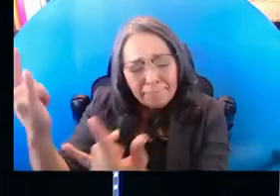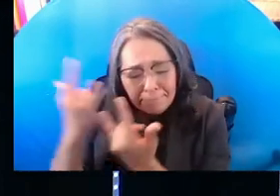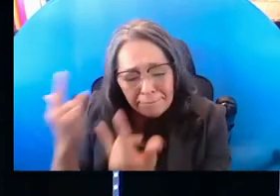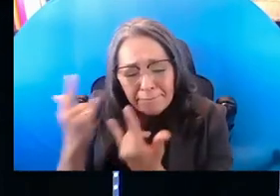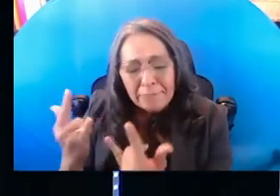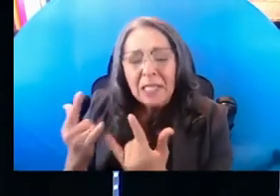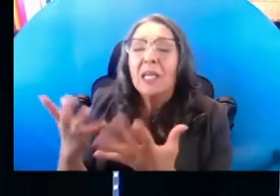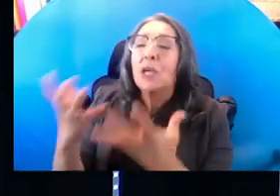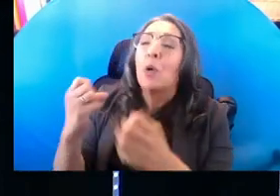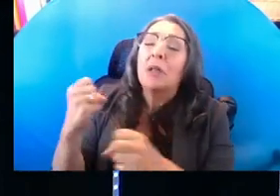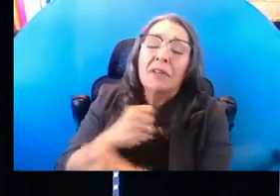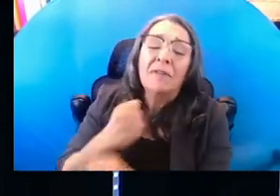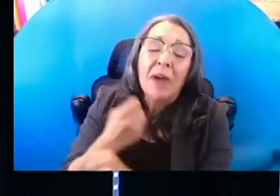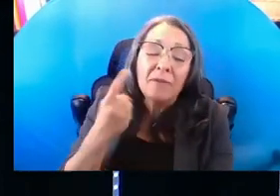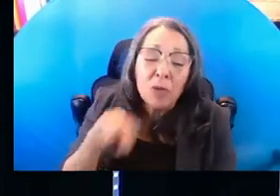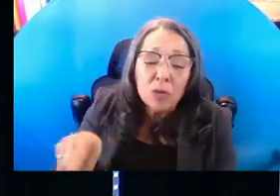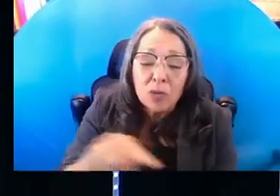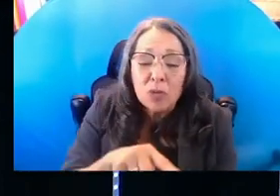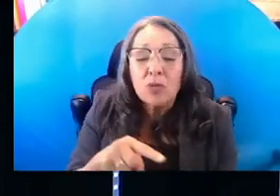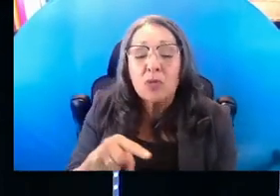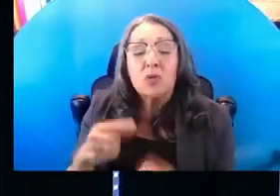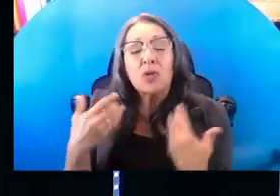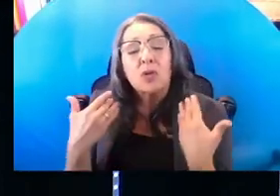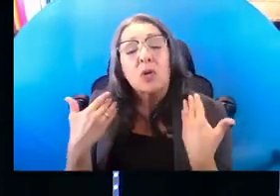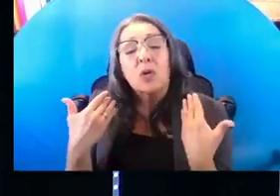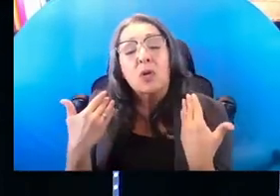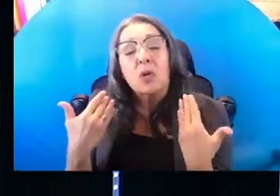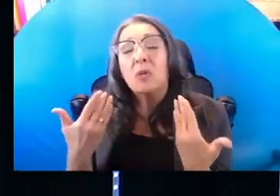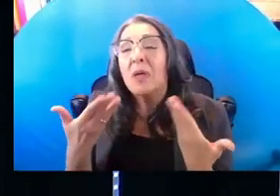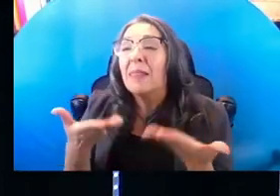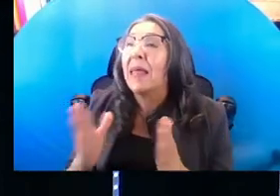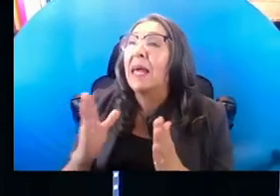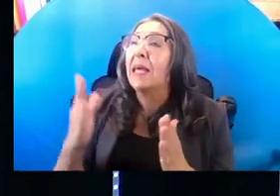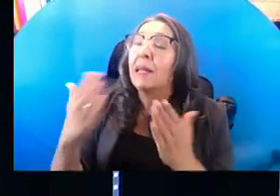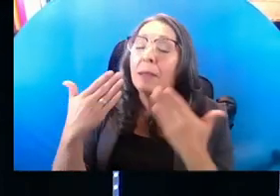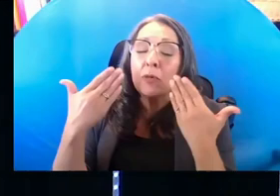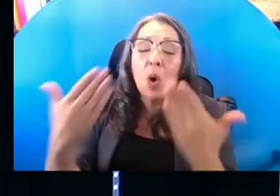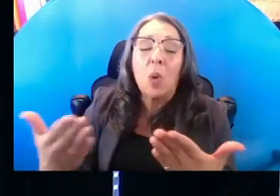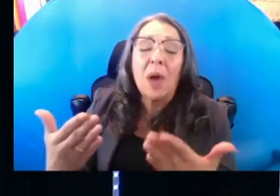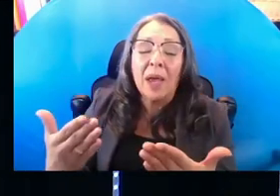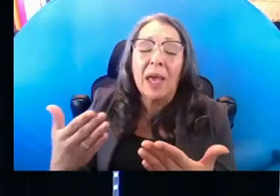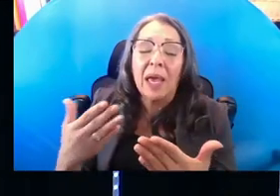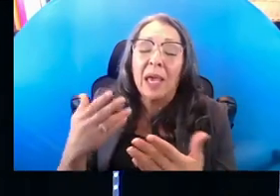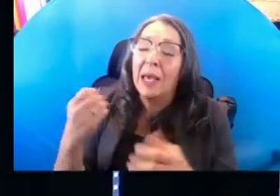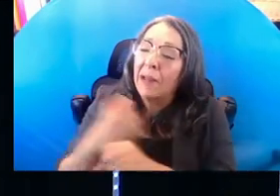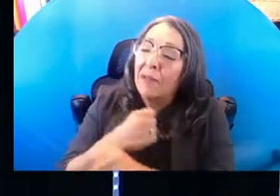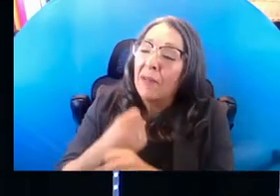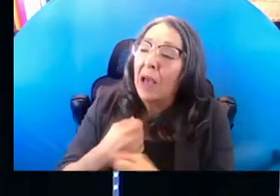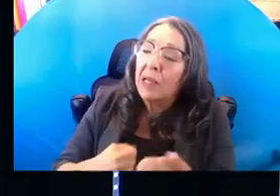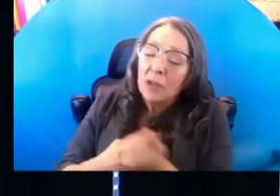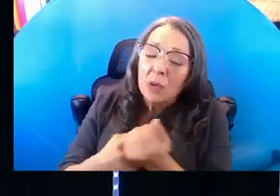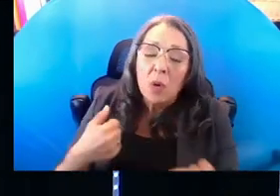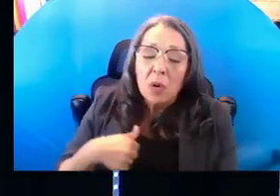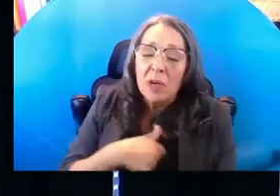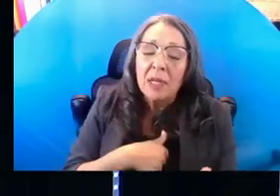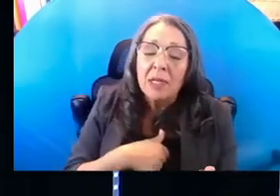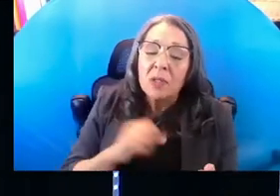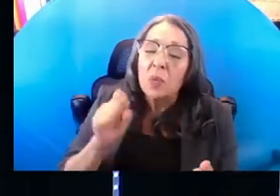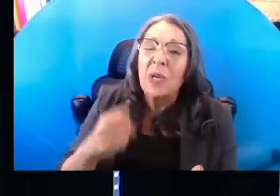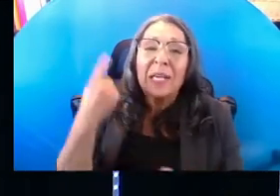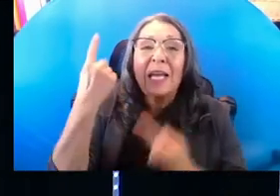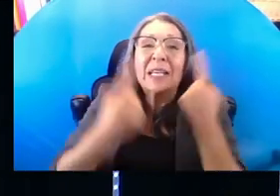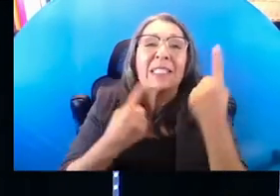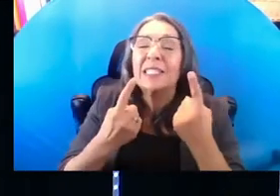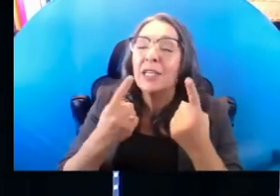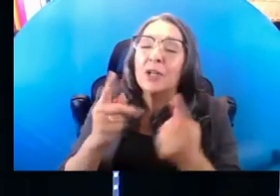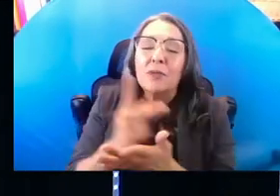fight for you. So let's let Him. Because when we let Him, we can consider it pure joy. We can keep moving and we can let Him finish